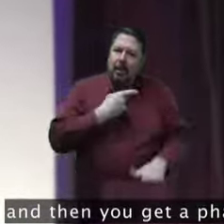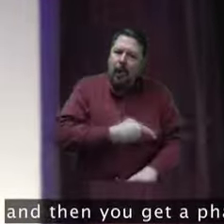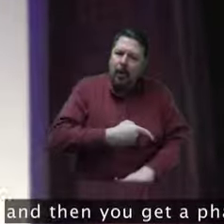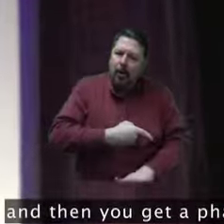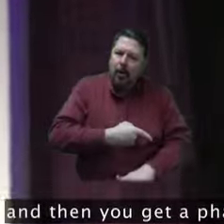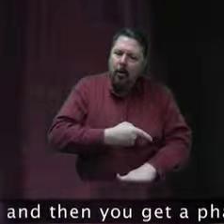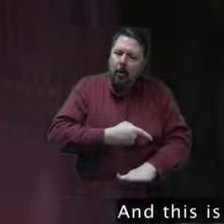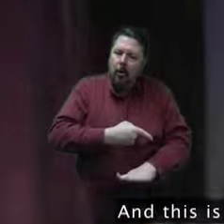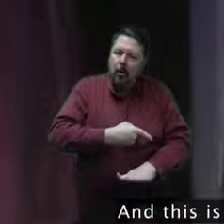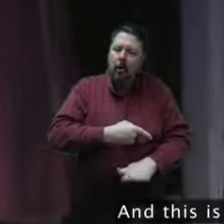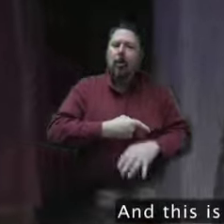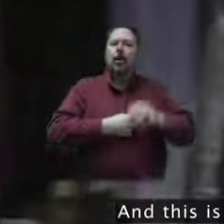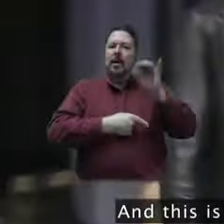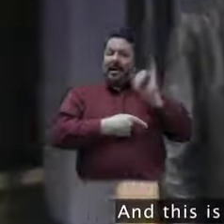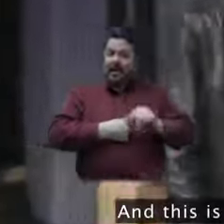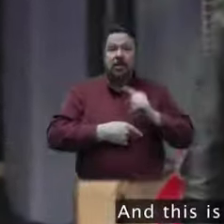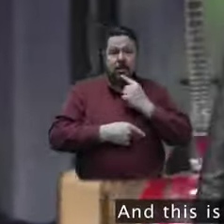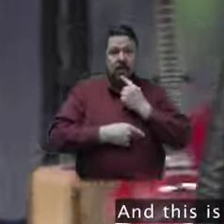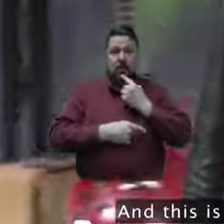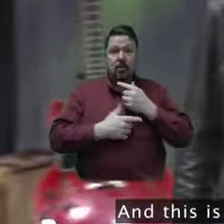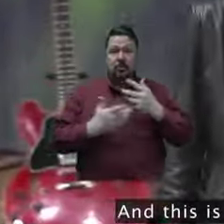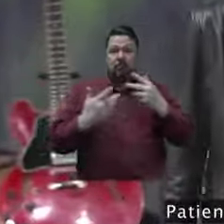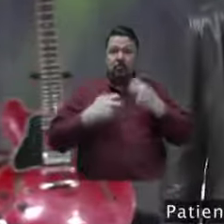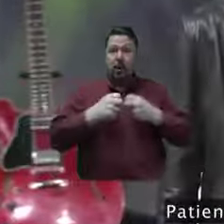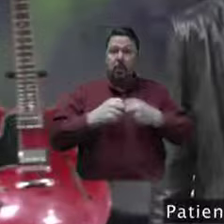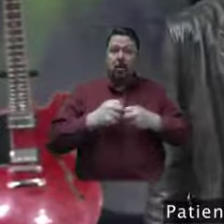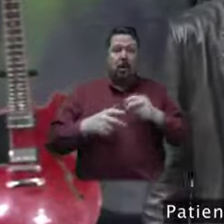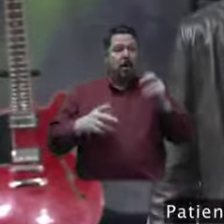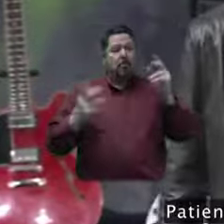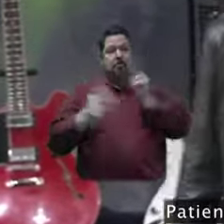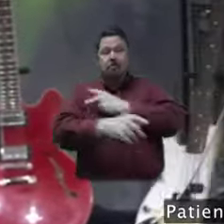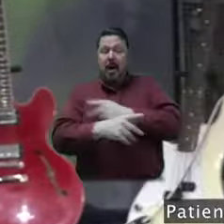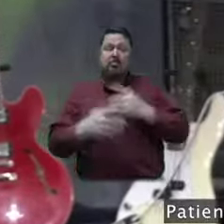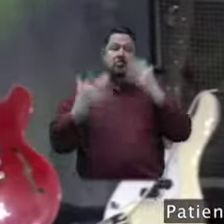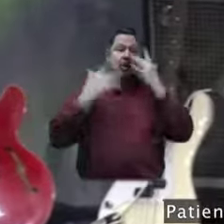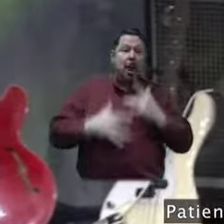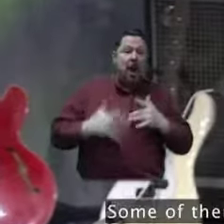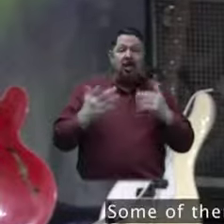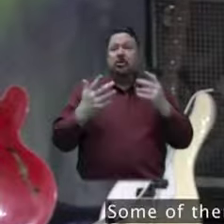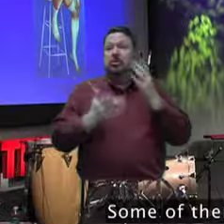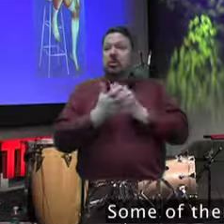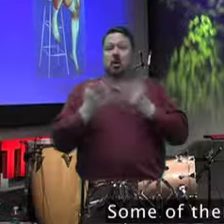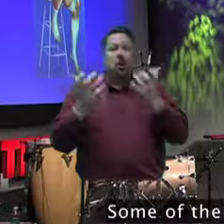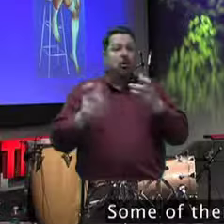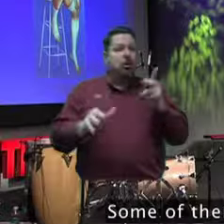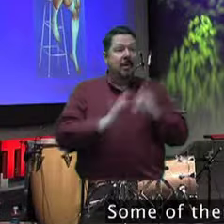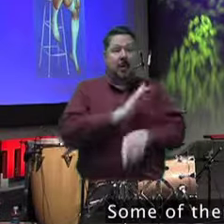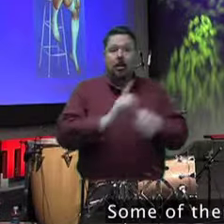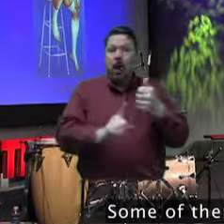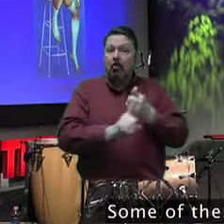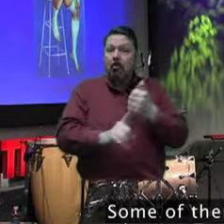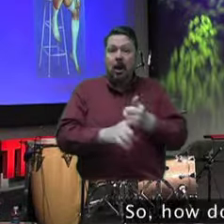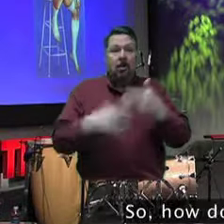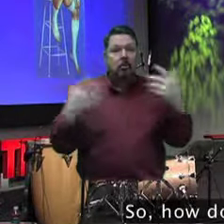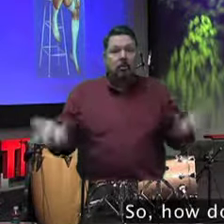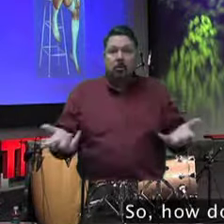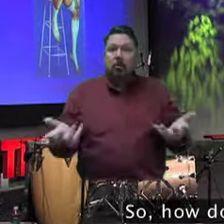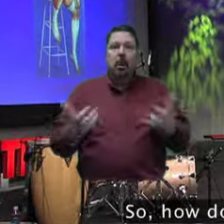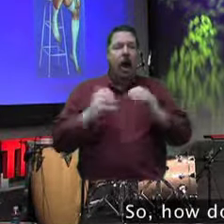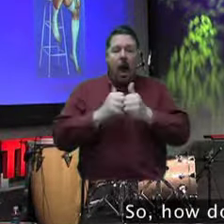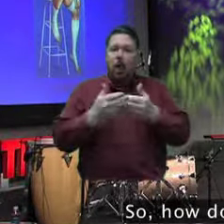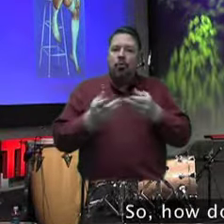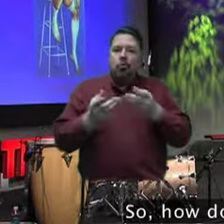right? And this is a serious clinical problem. Patients become depressed, some of them are driven to suicide, okay?